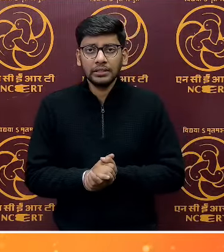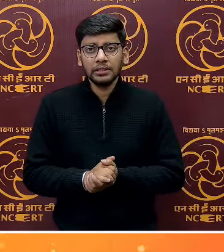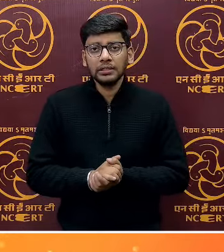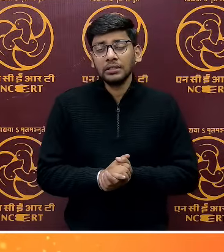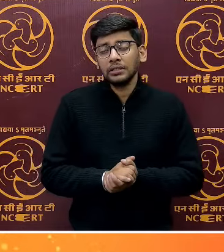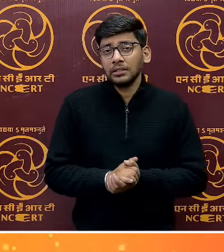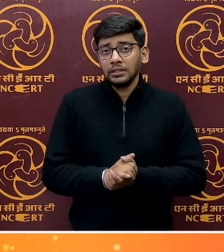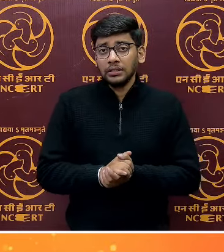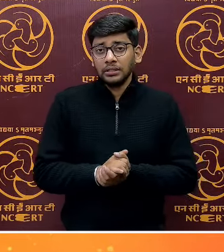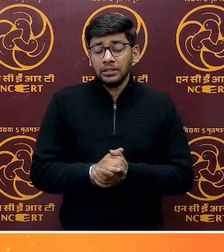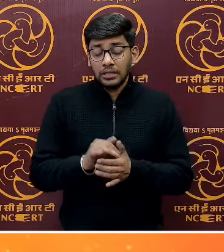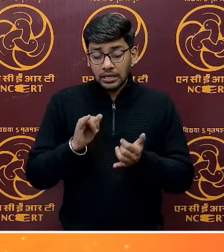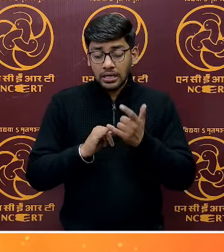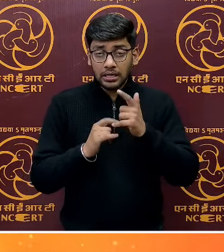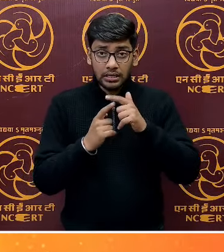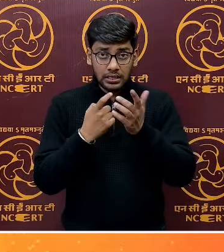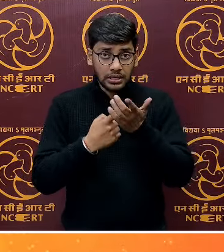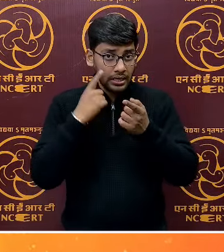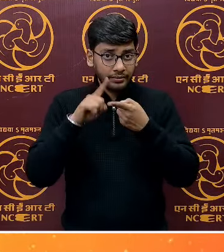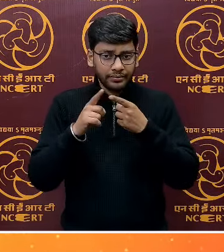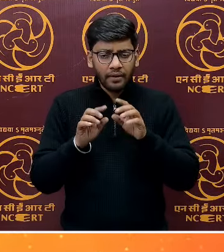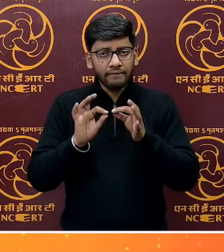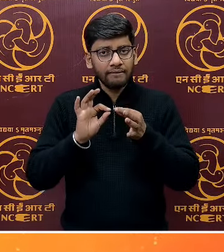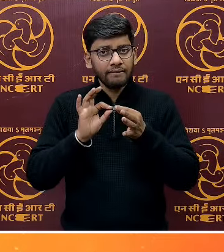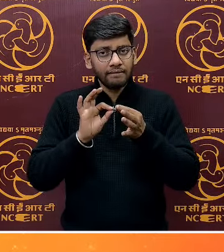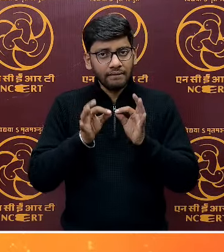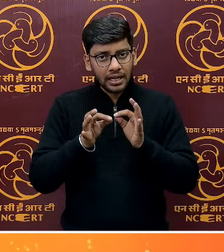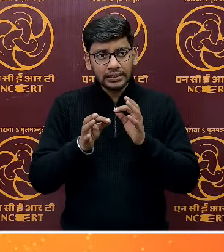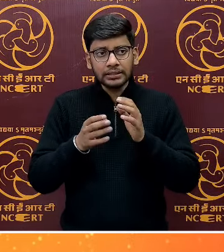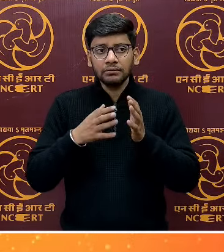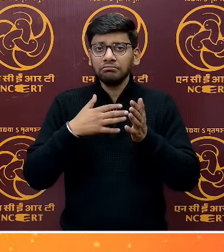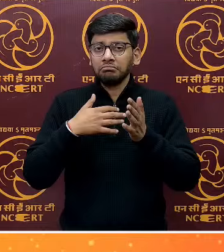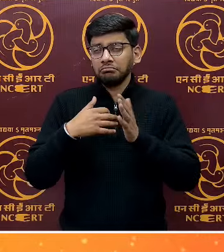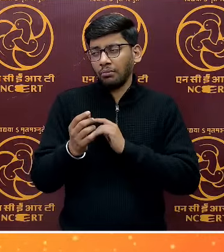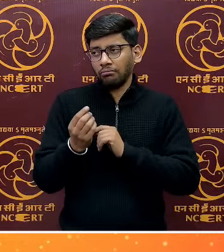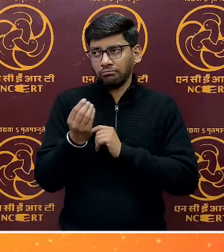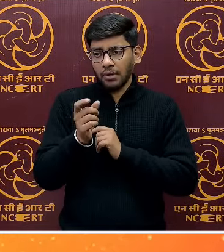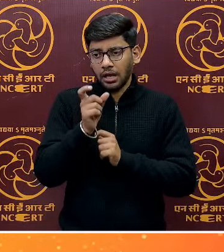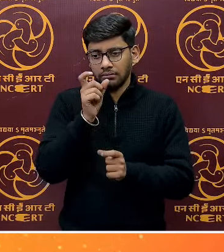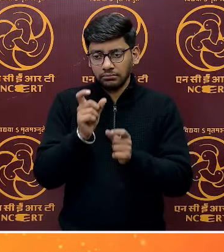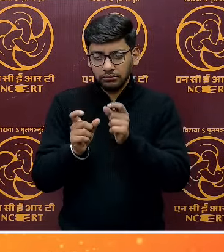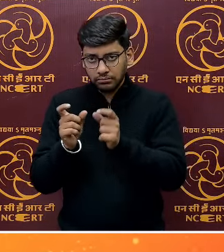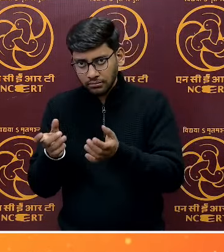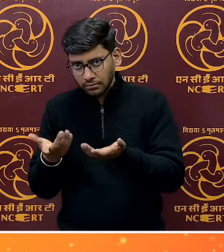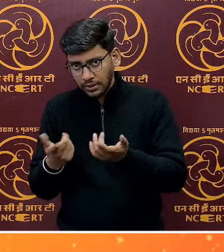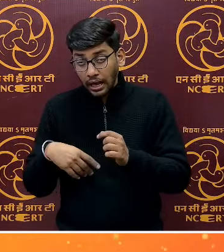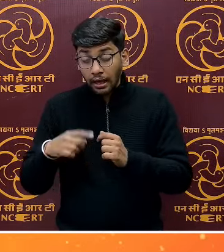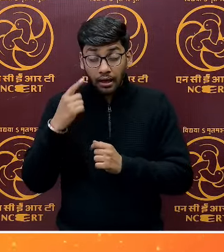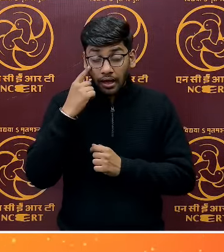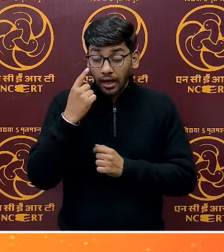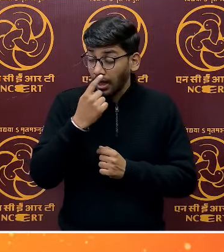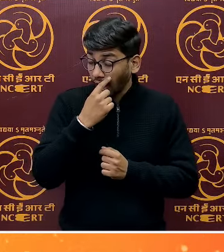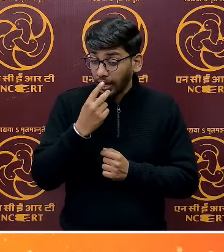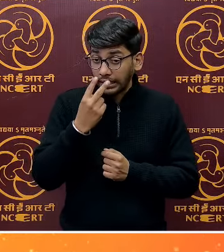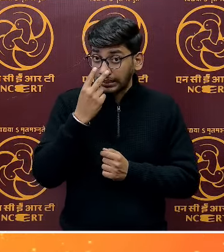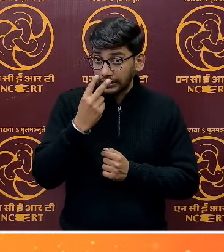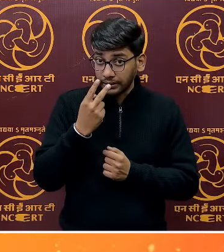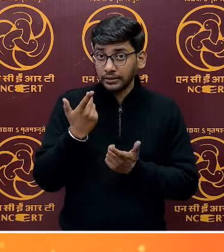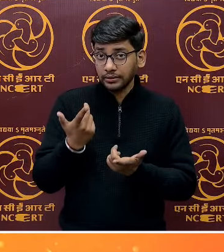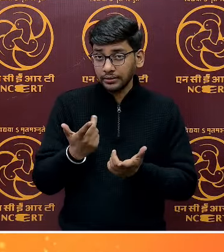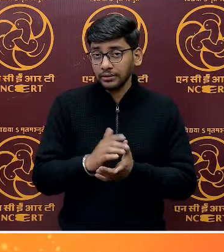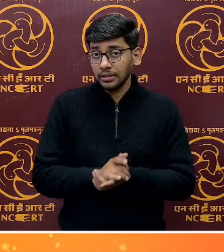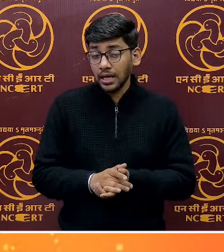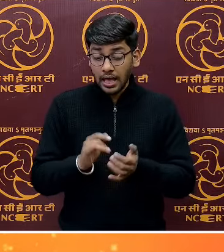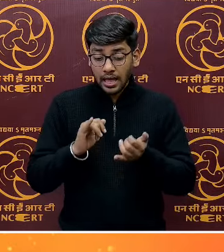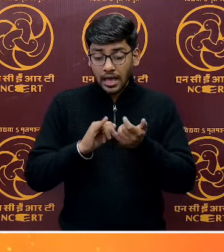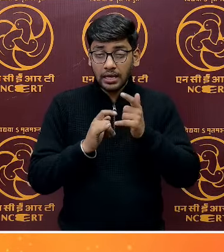Stare is when you look fixedly or vacantly at someone or something with eyes wide open. And